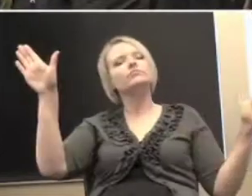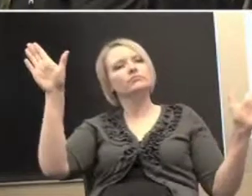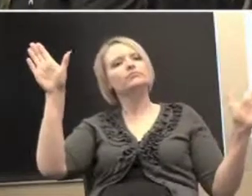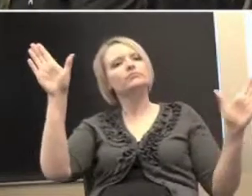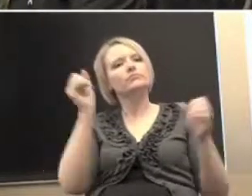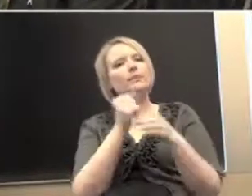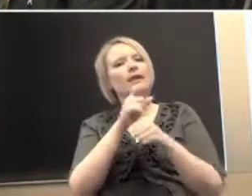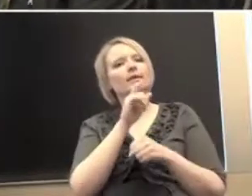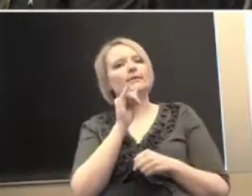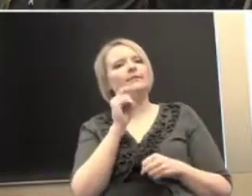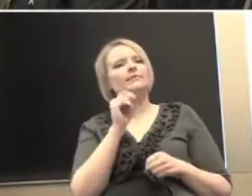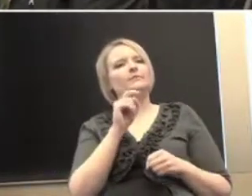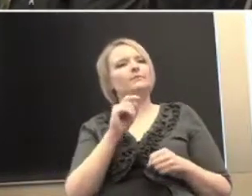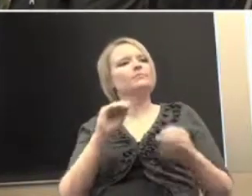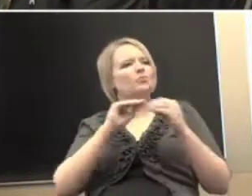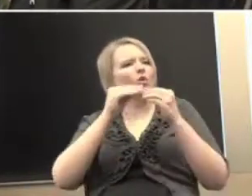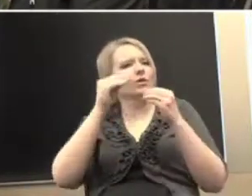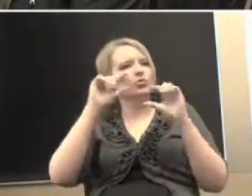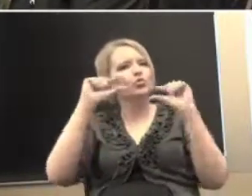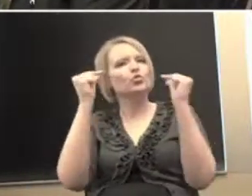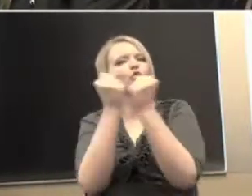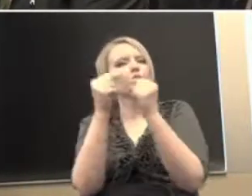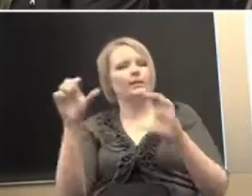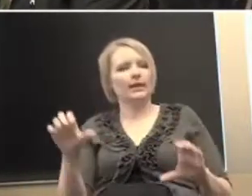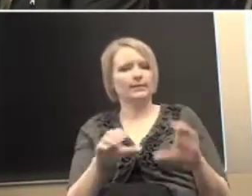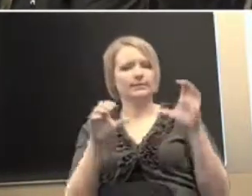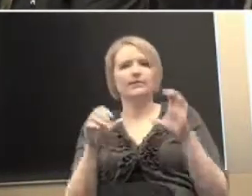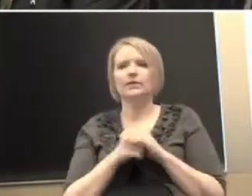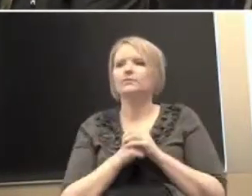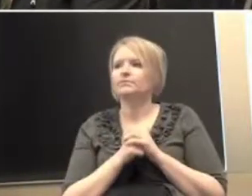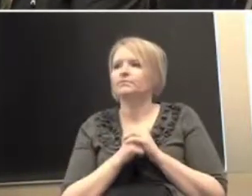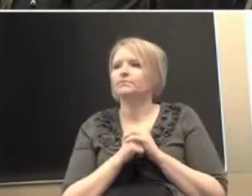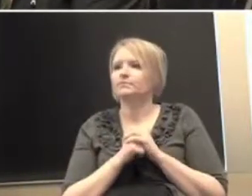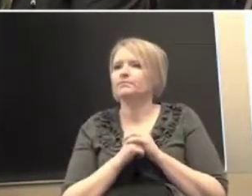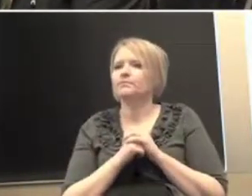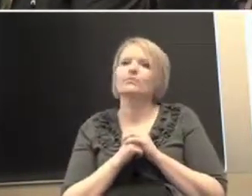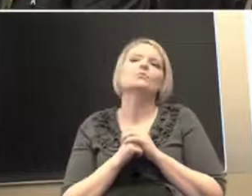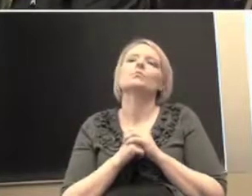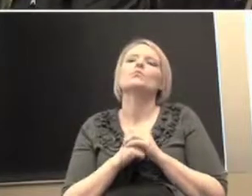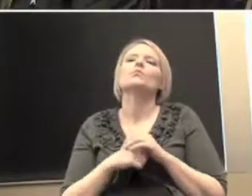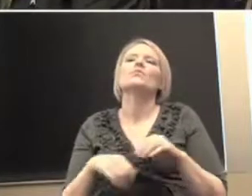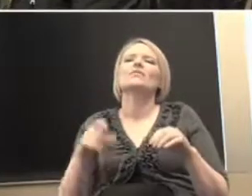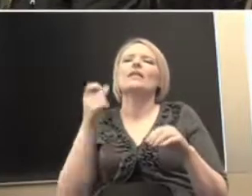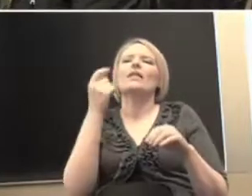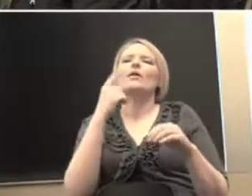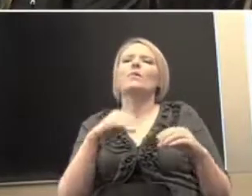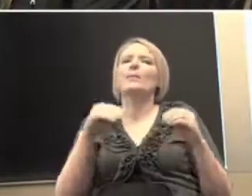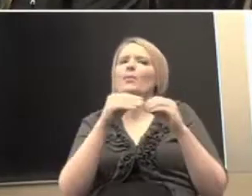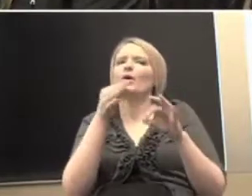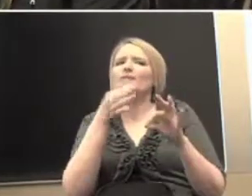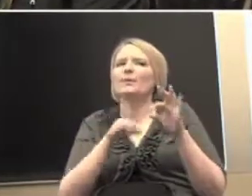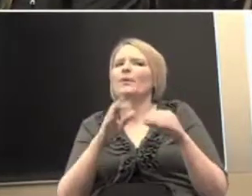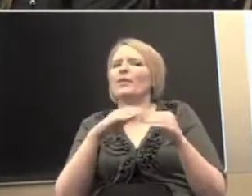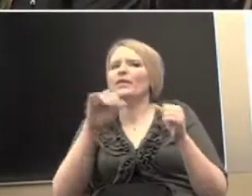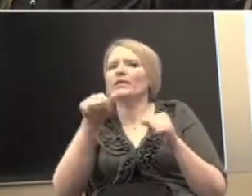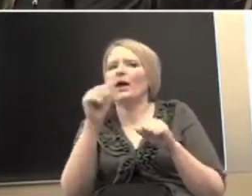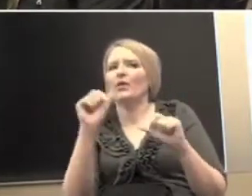thing. I think I got everything in there. All right, comments? So more simplistic than the other groups,